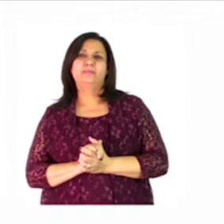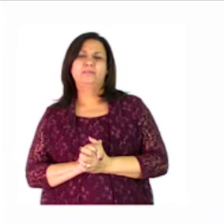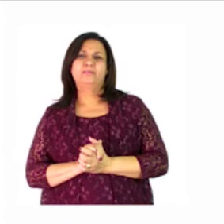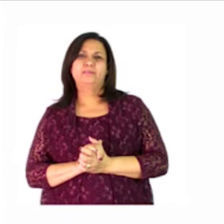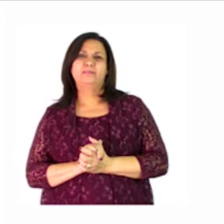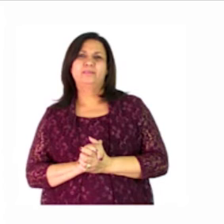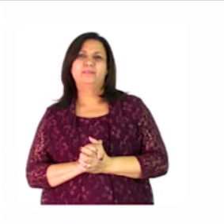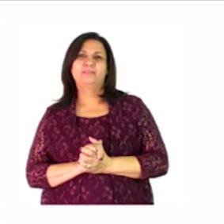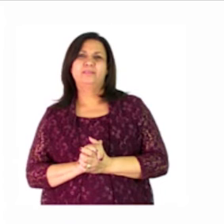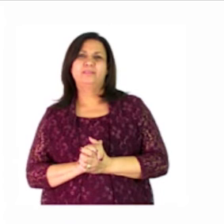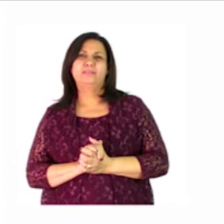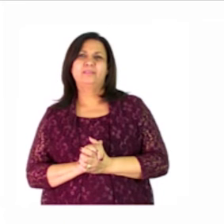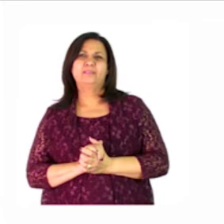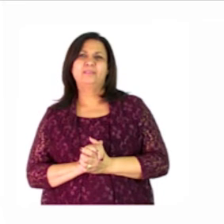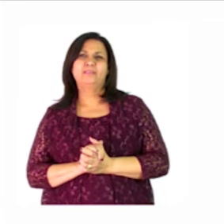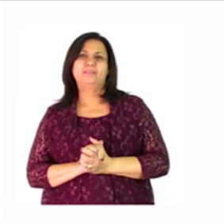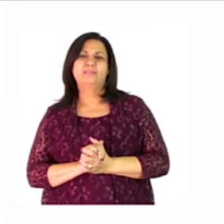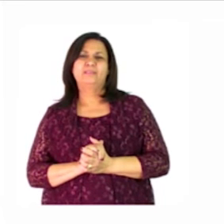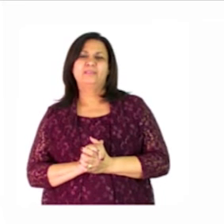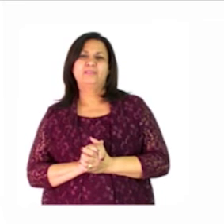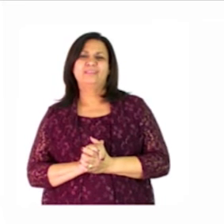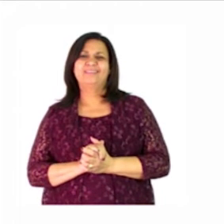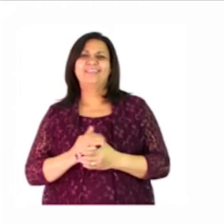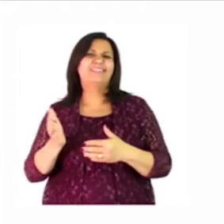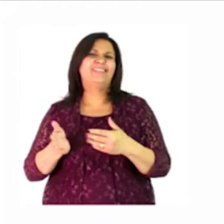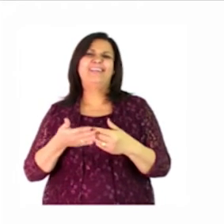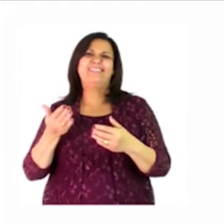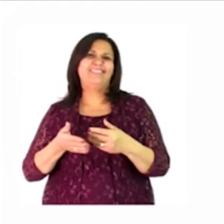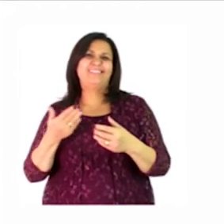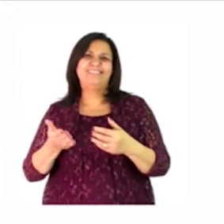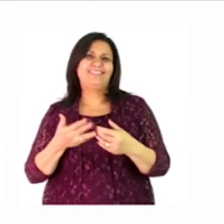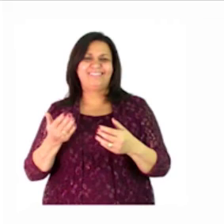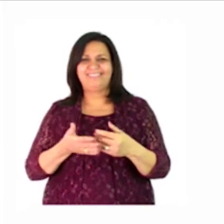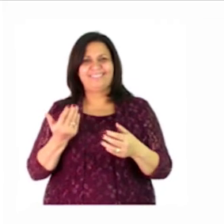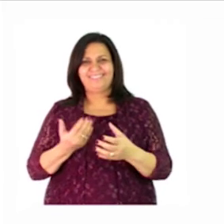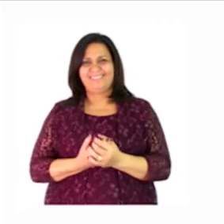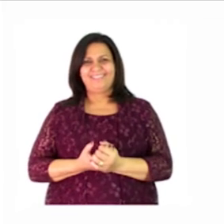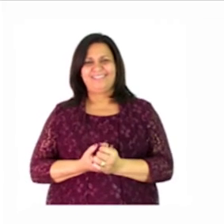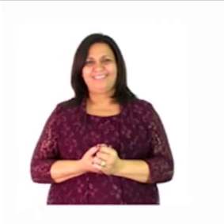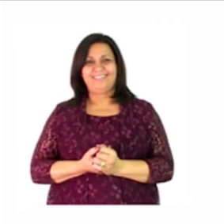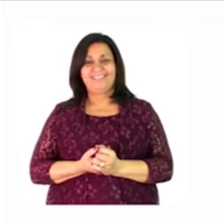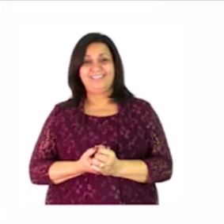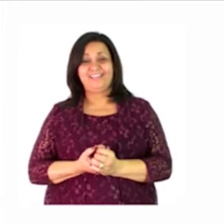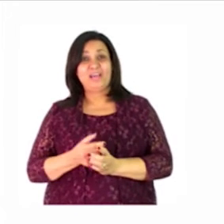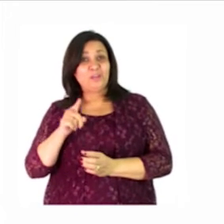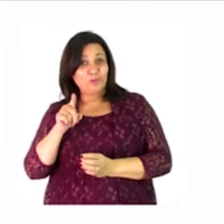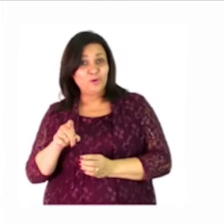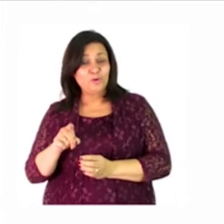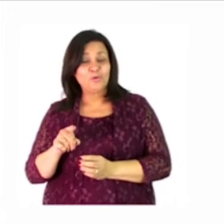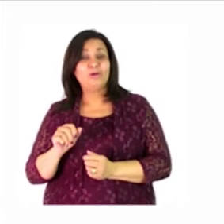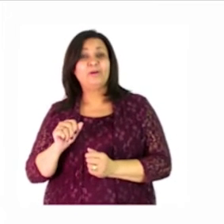Page 26 is a very easy activity. I hope you will be able